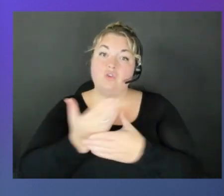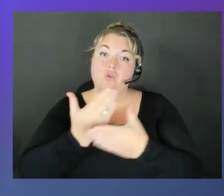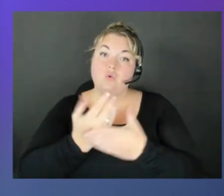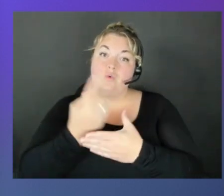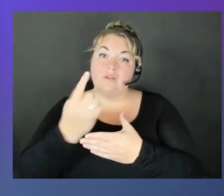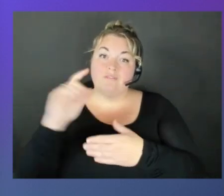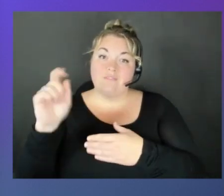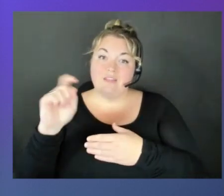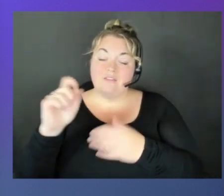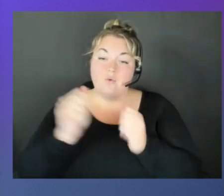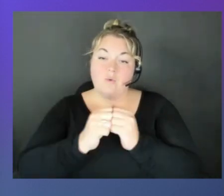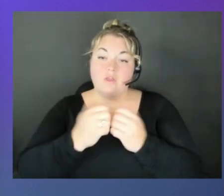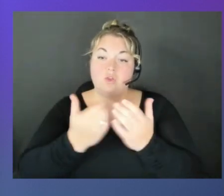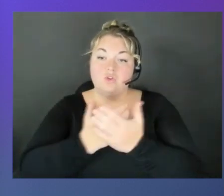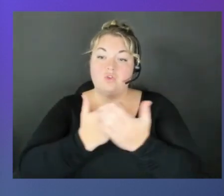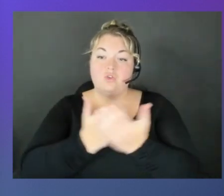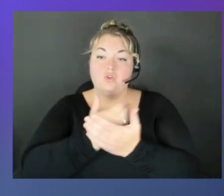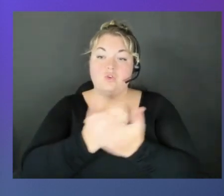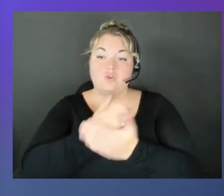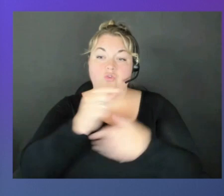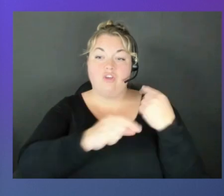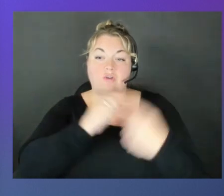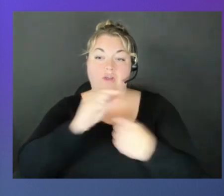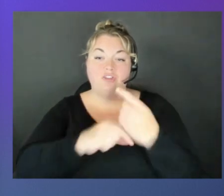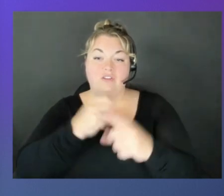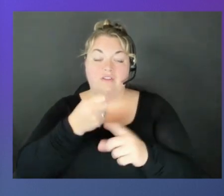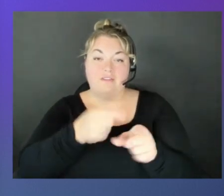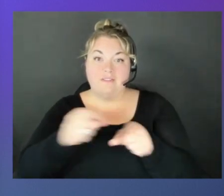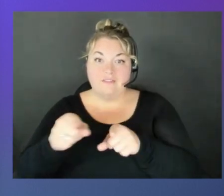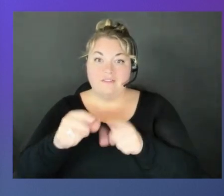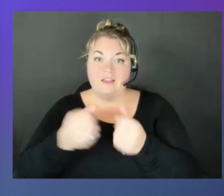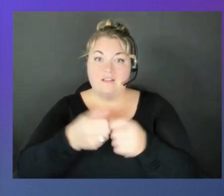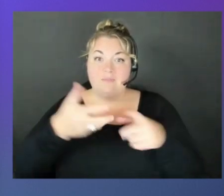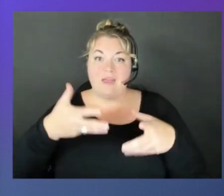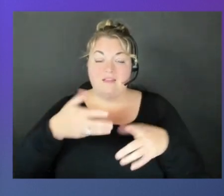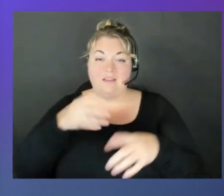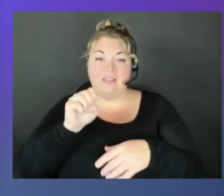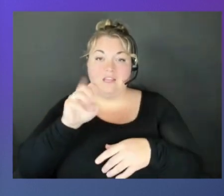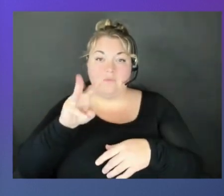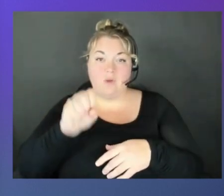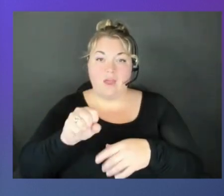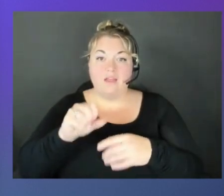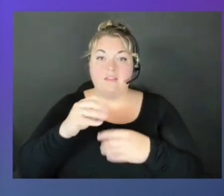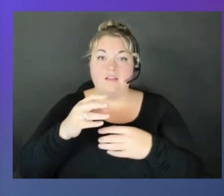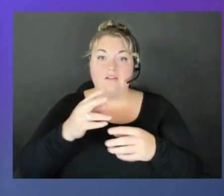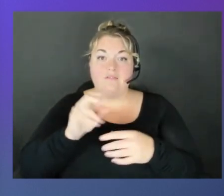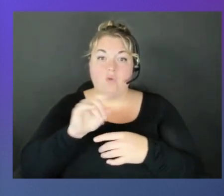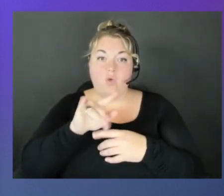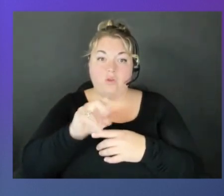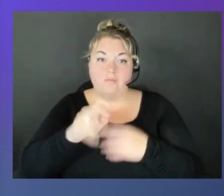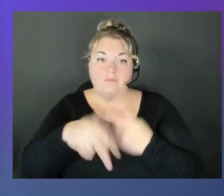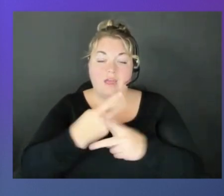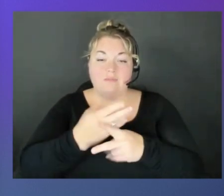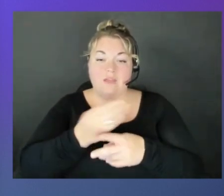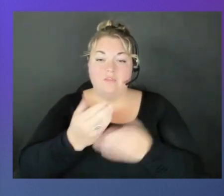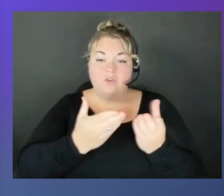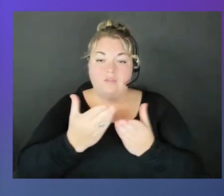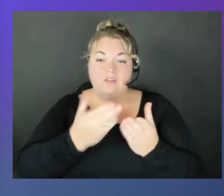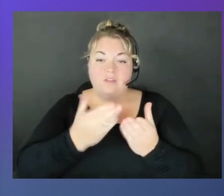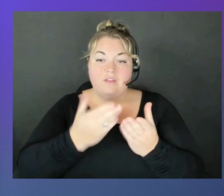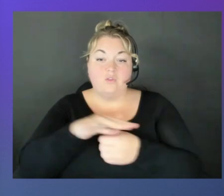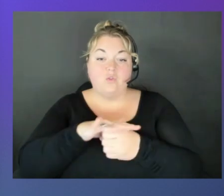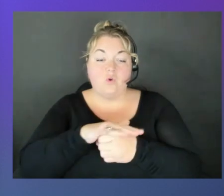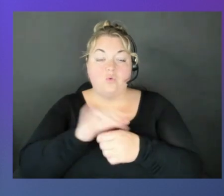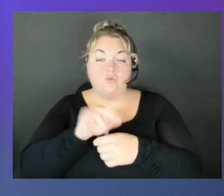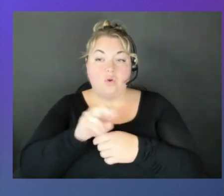of instances, Perfect. expanded EBS volume types, and more services. And these local zones, they have been helping our customers